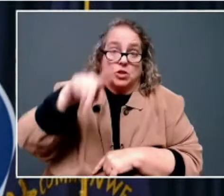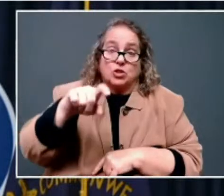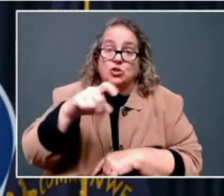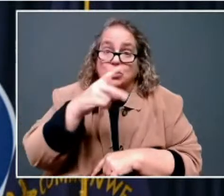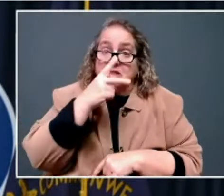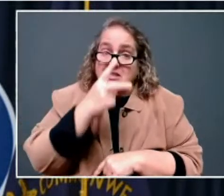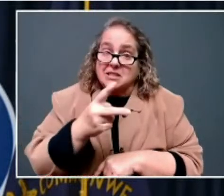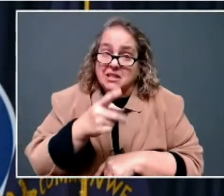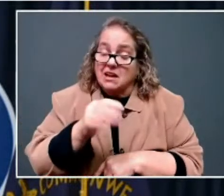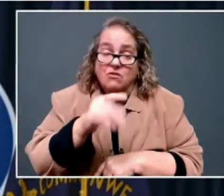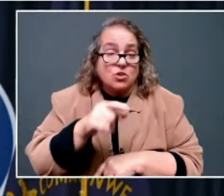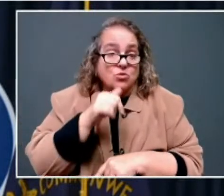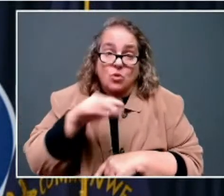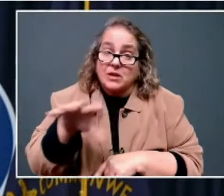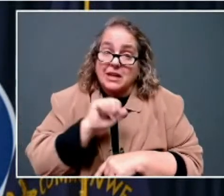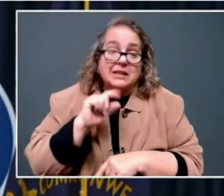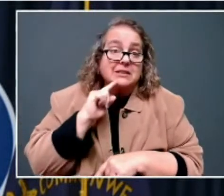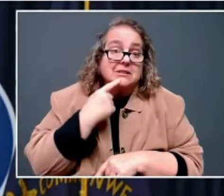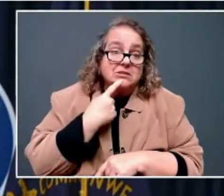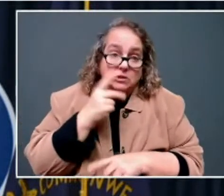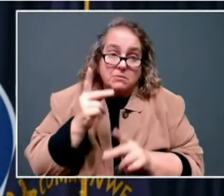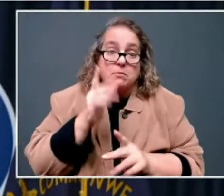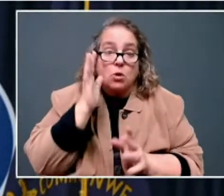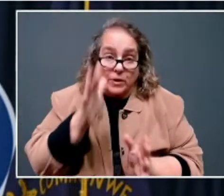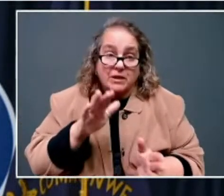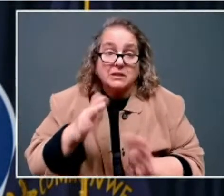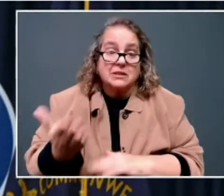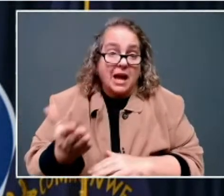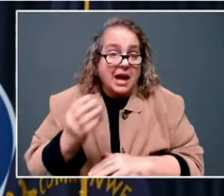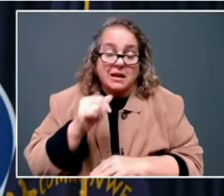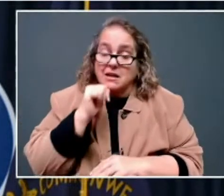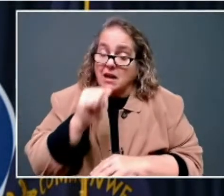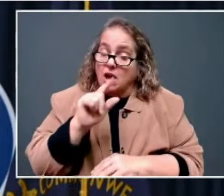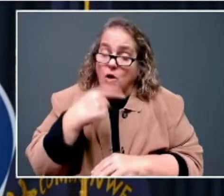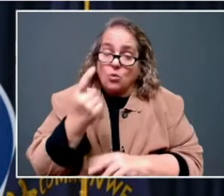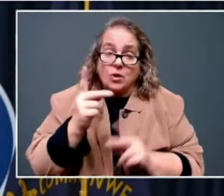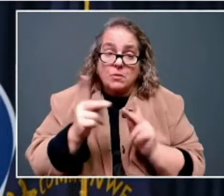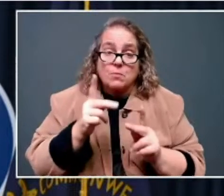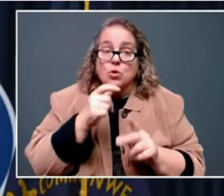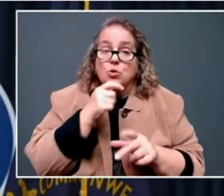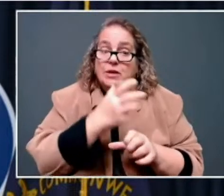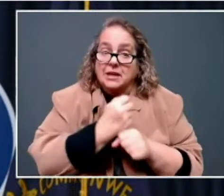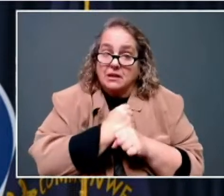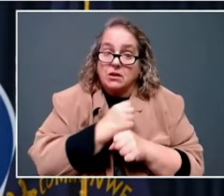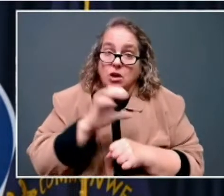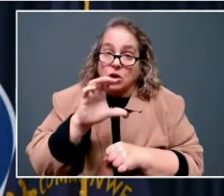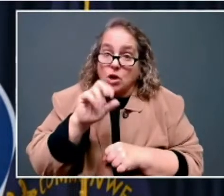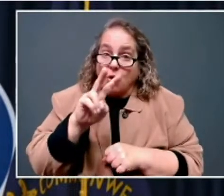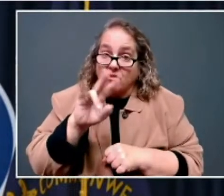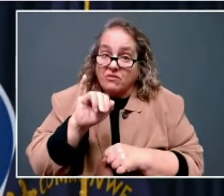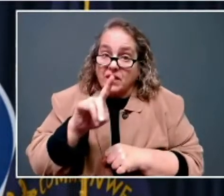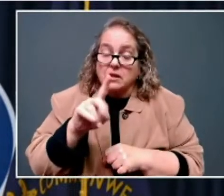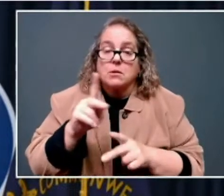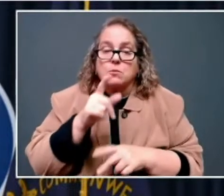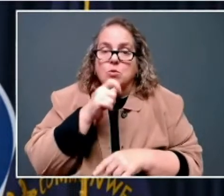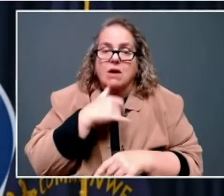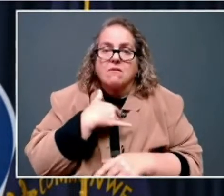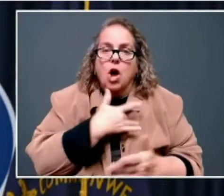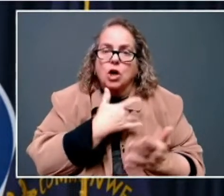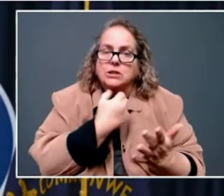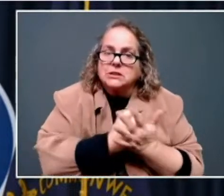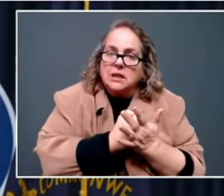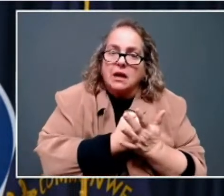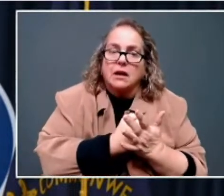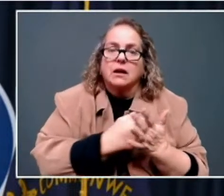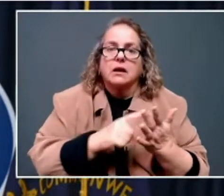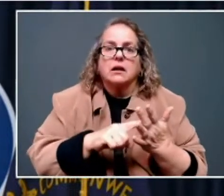seriously, people die, and not just people who contract COVID, people who have heart attacks, people who have strokes, people